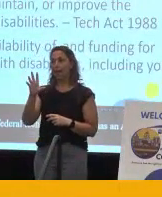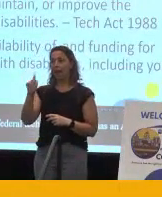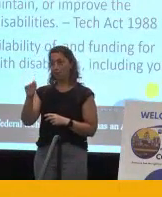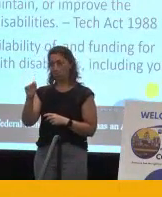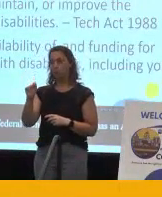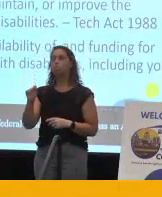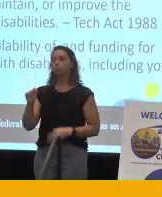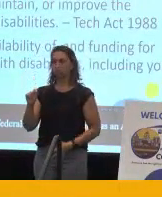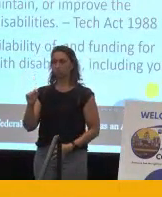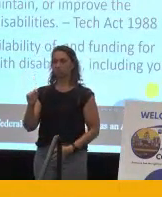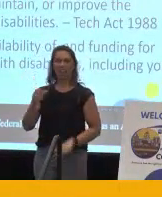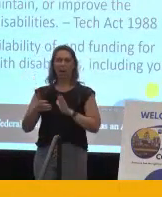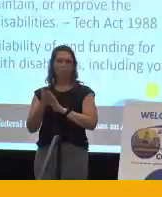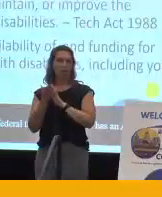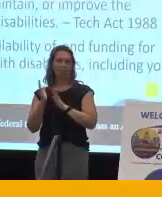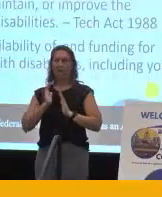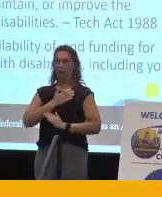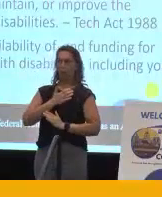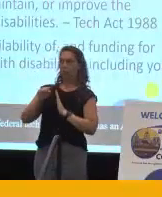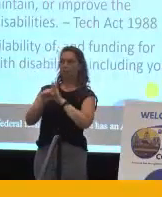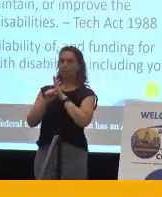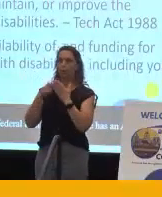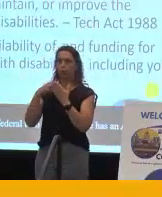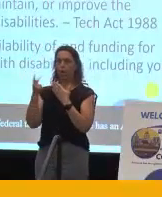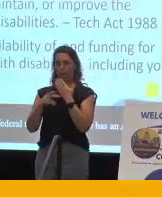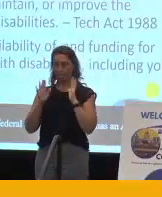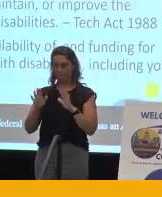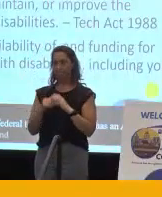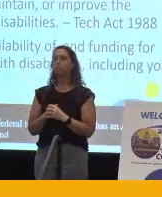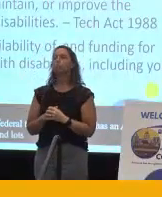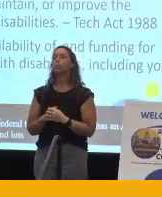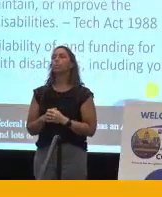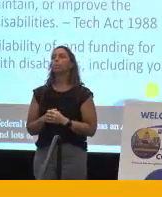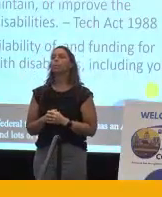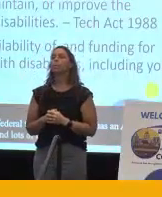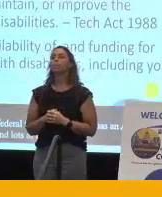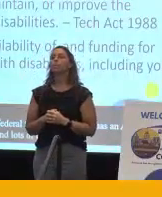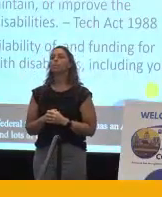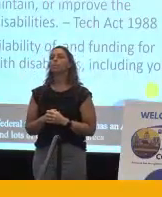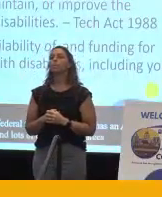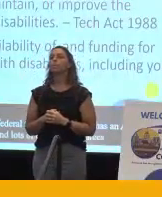AT program, and lots of different resources that are available through that.